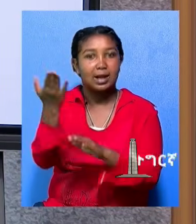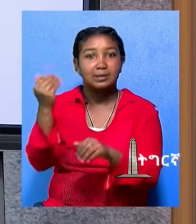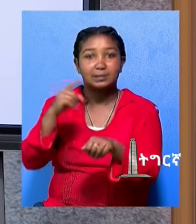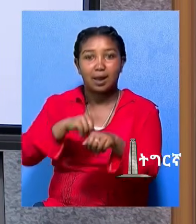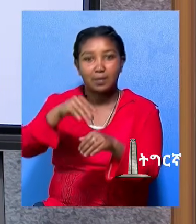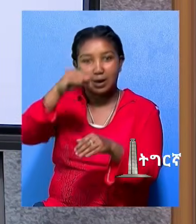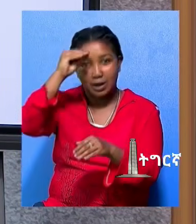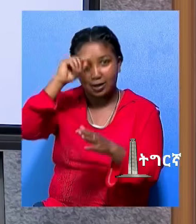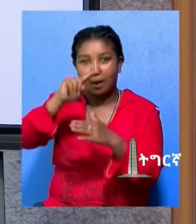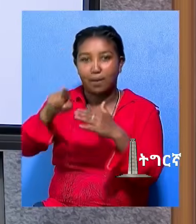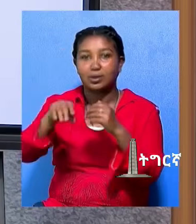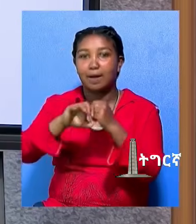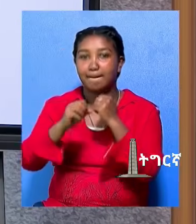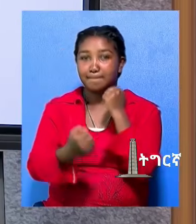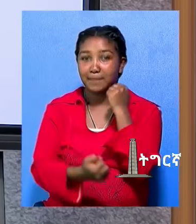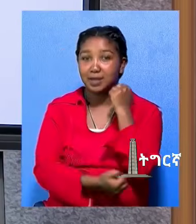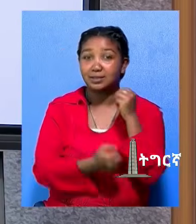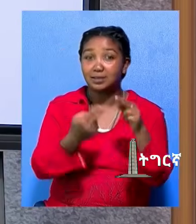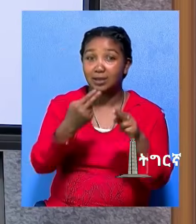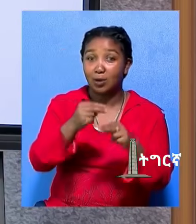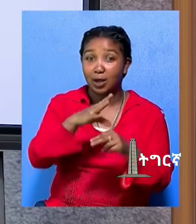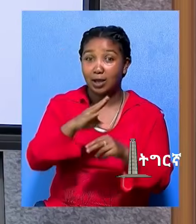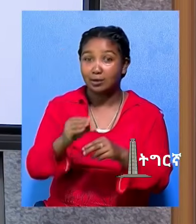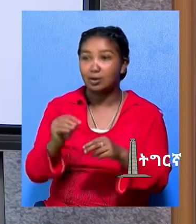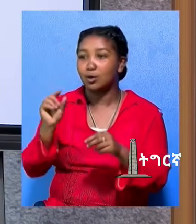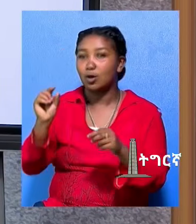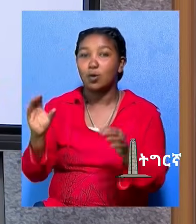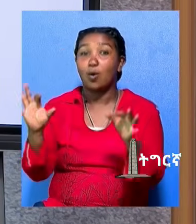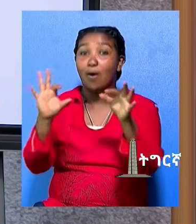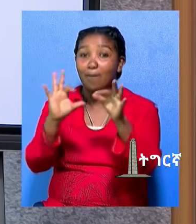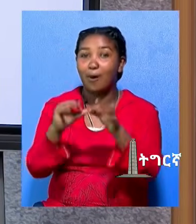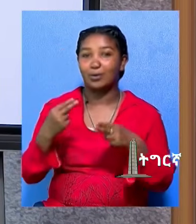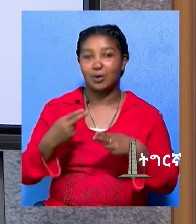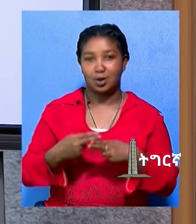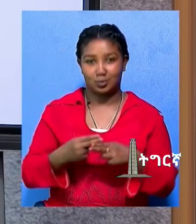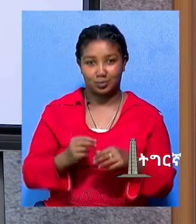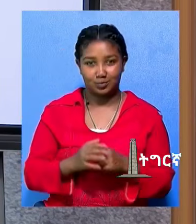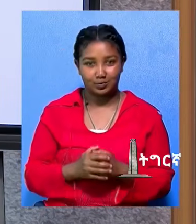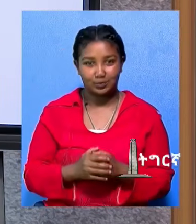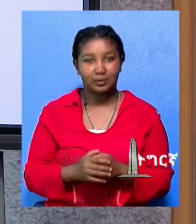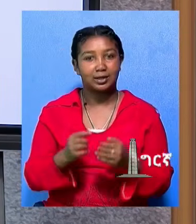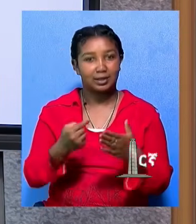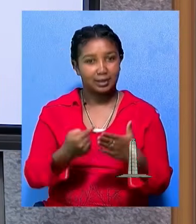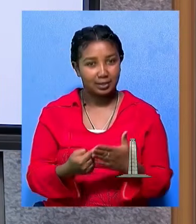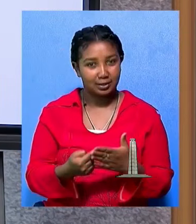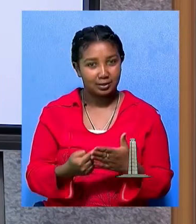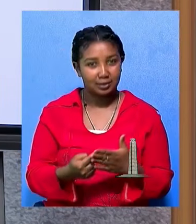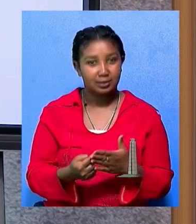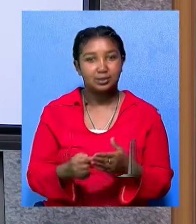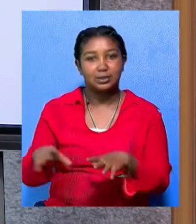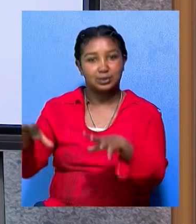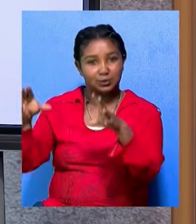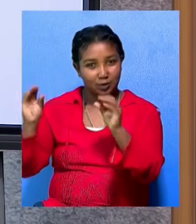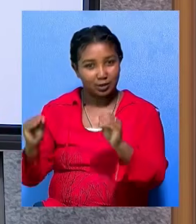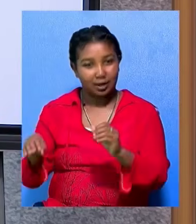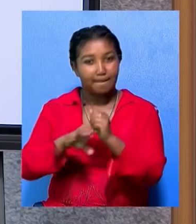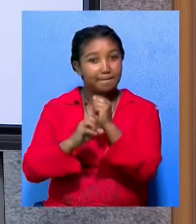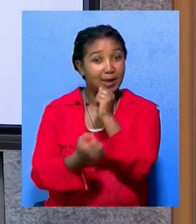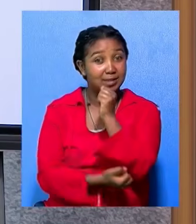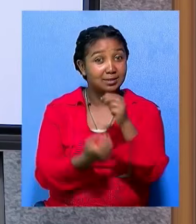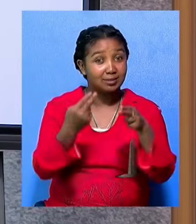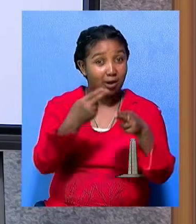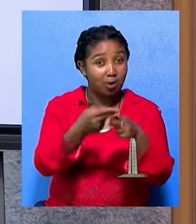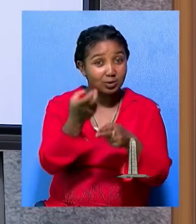about base noun and compound nouns. Here, students, base